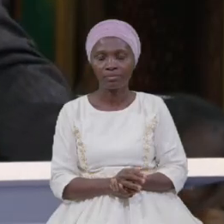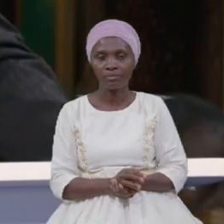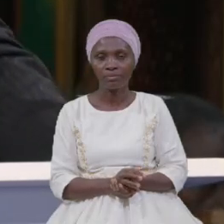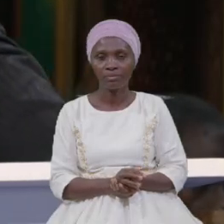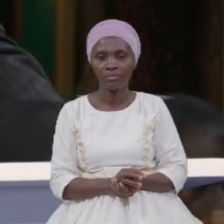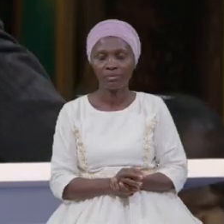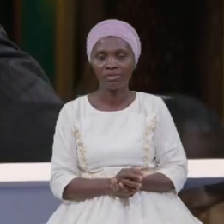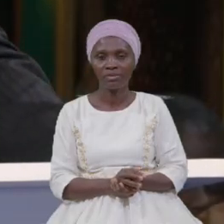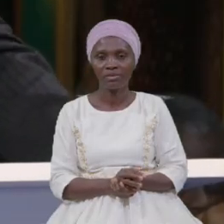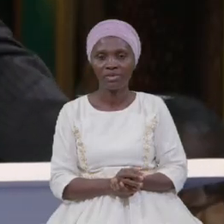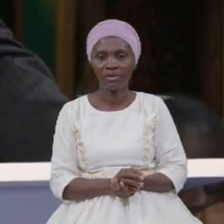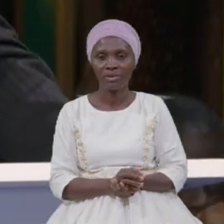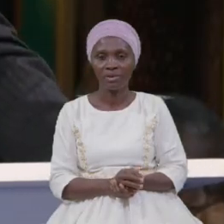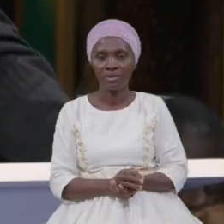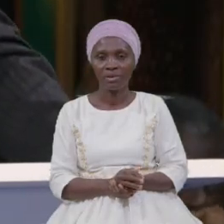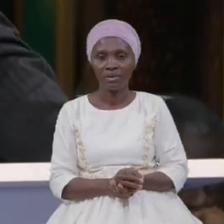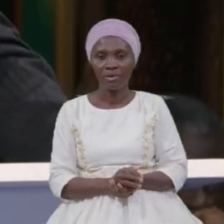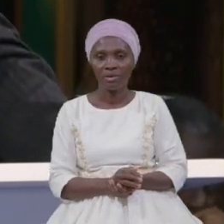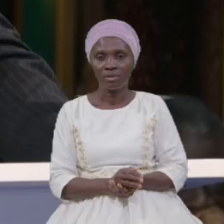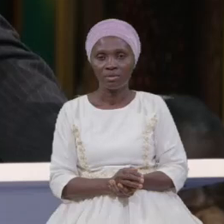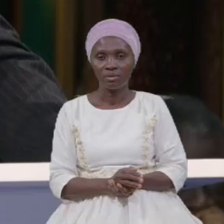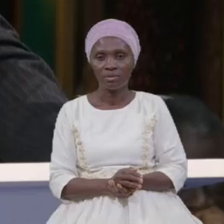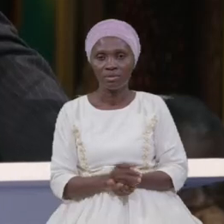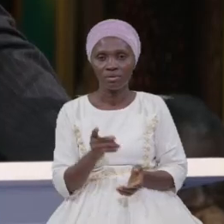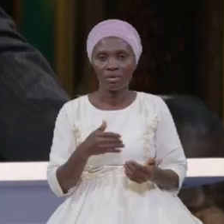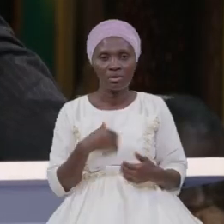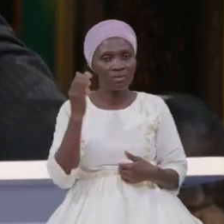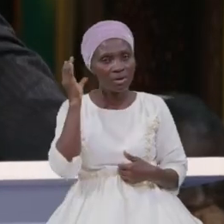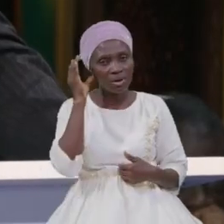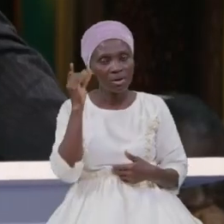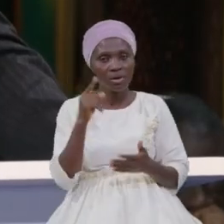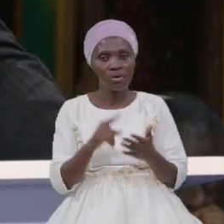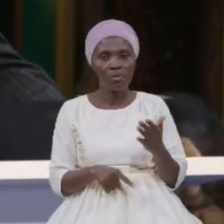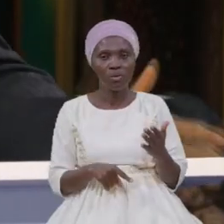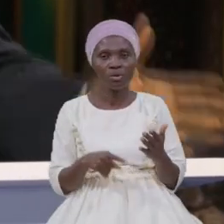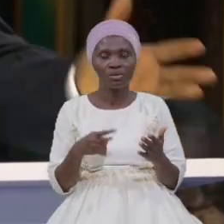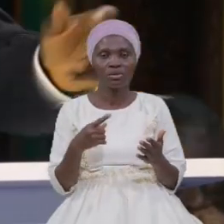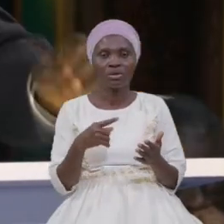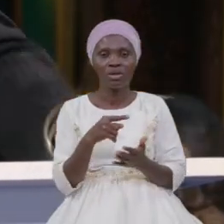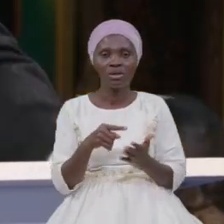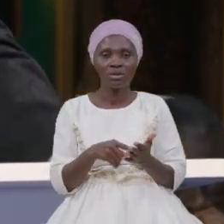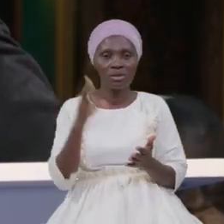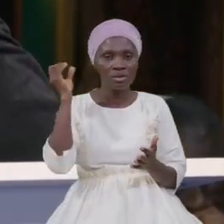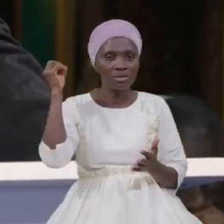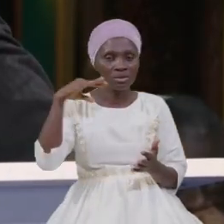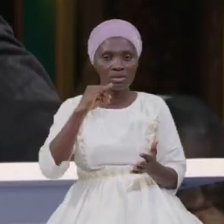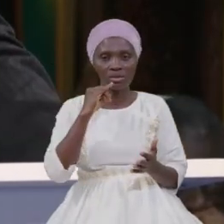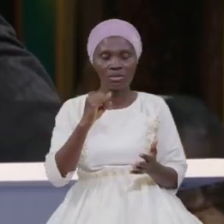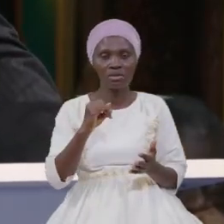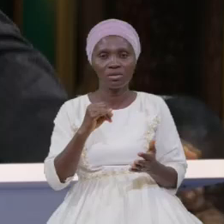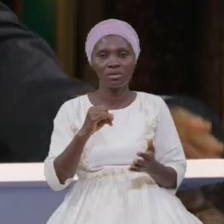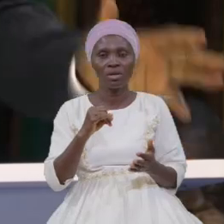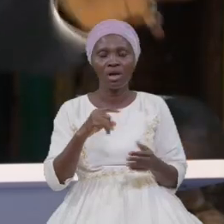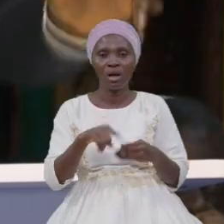about. Salvation from sin. Coming out of sin.